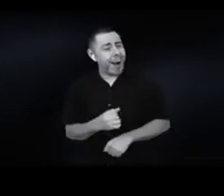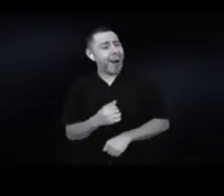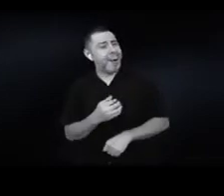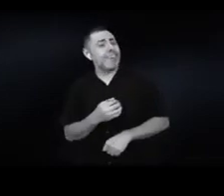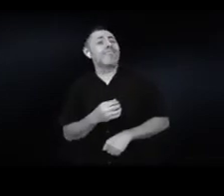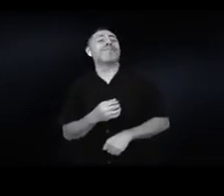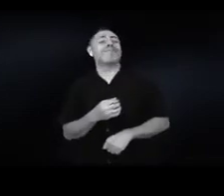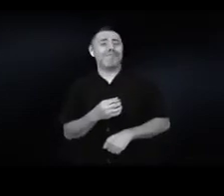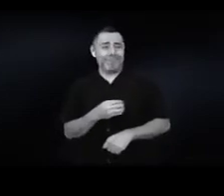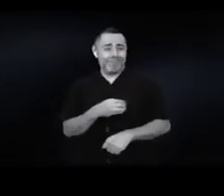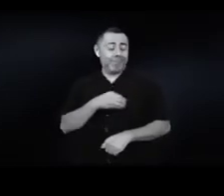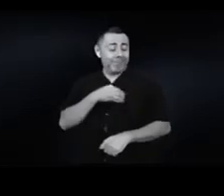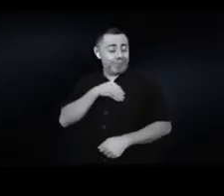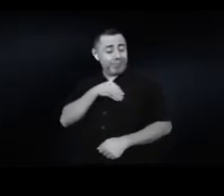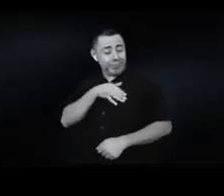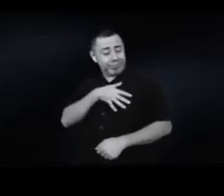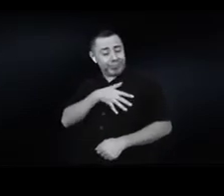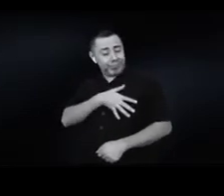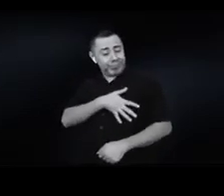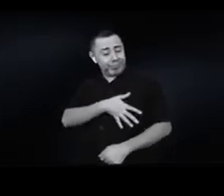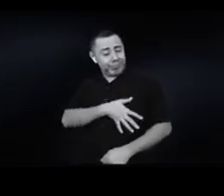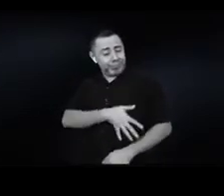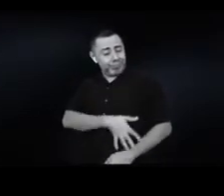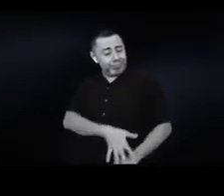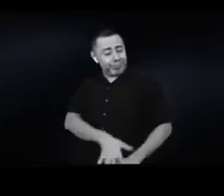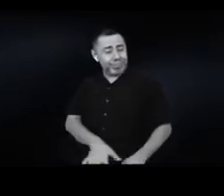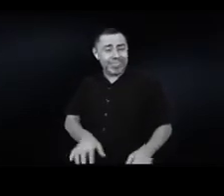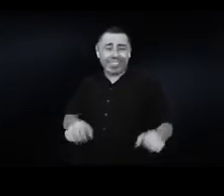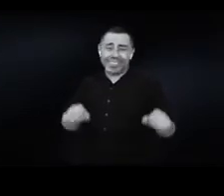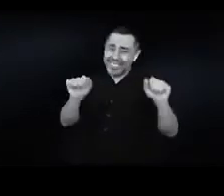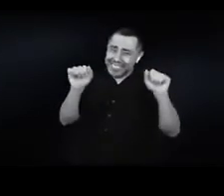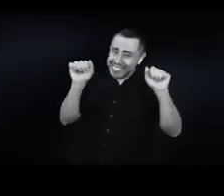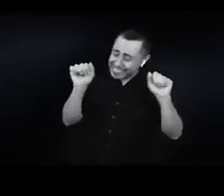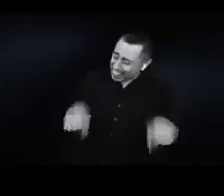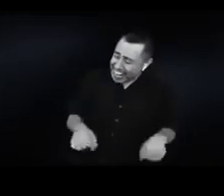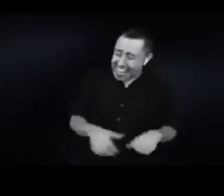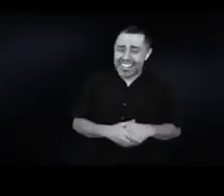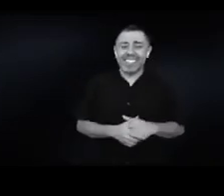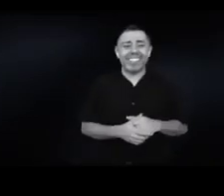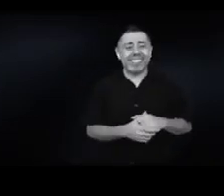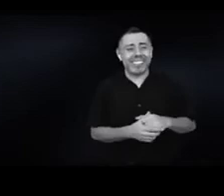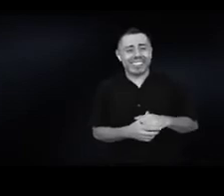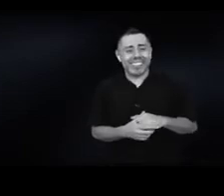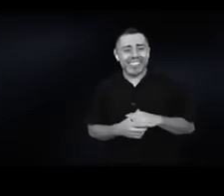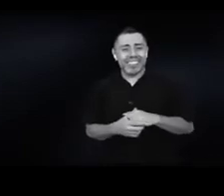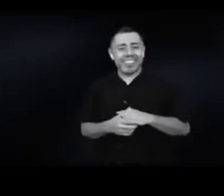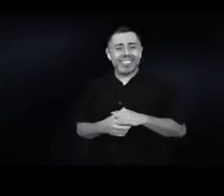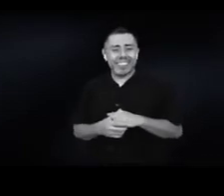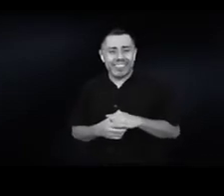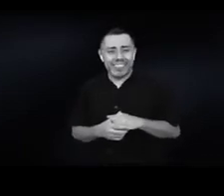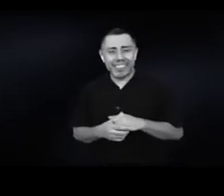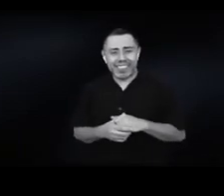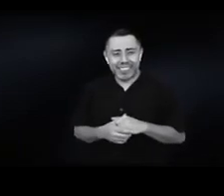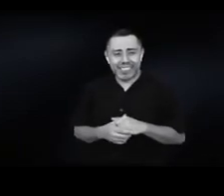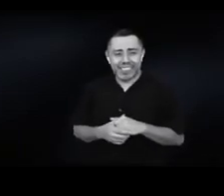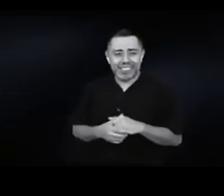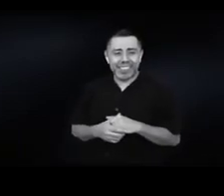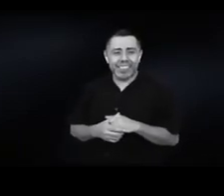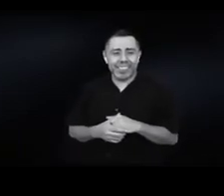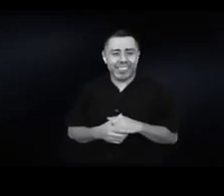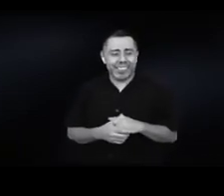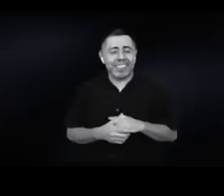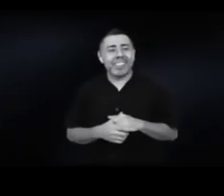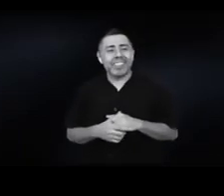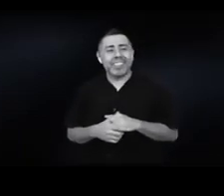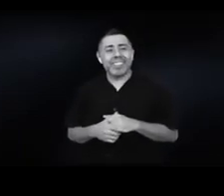bringing you down. I know I'll never hold you,